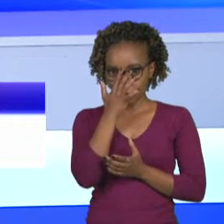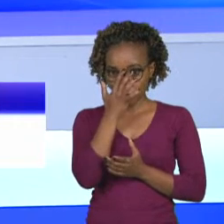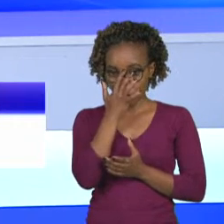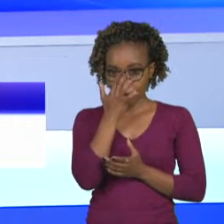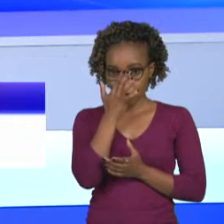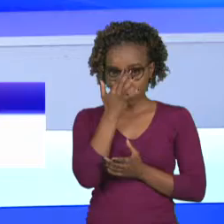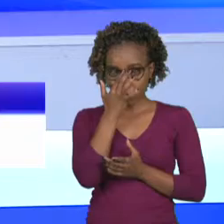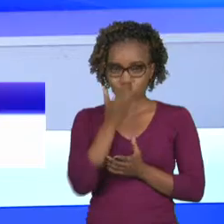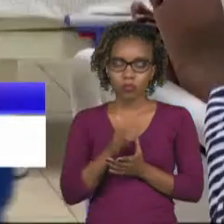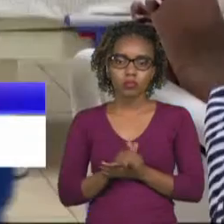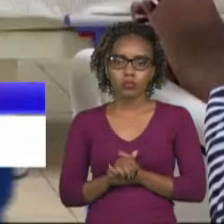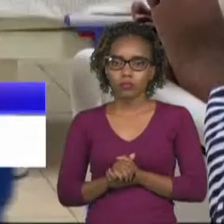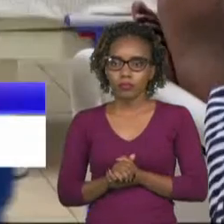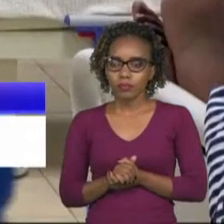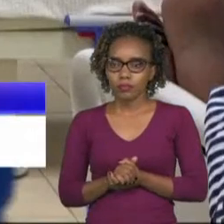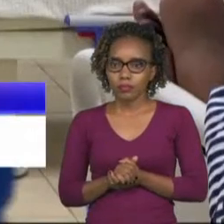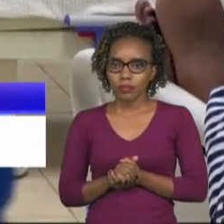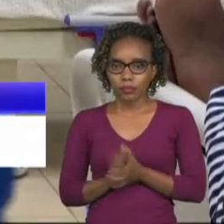report.